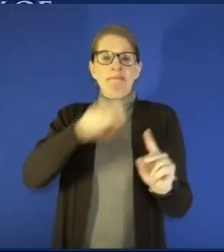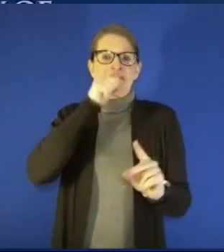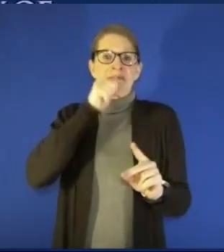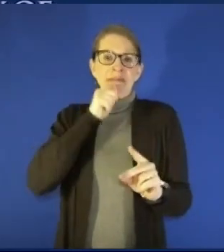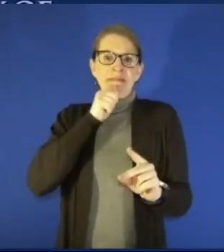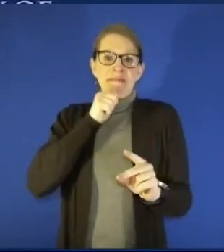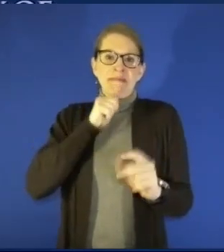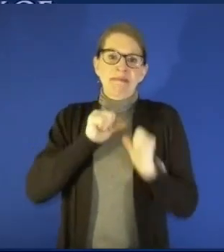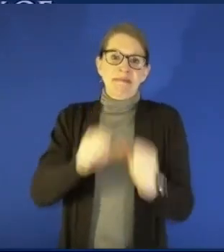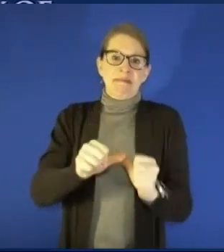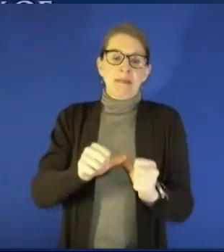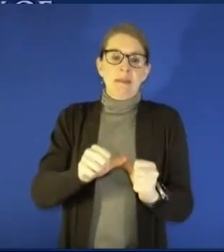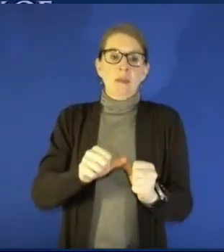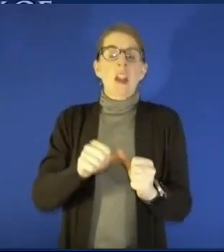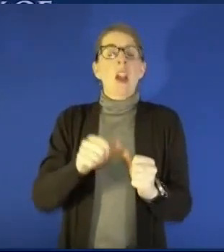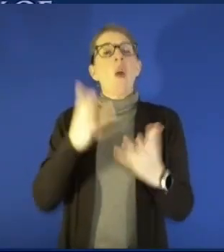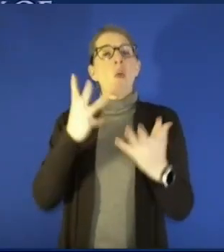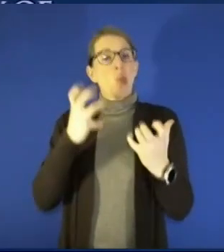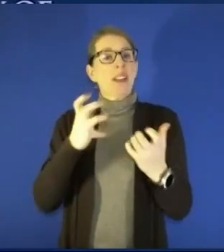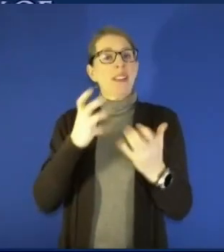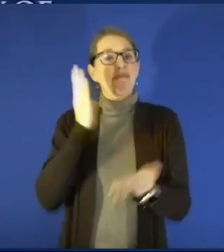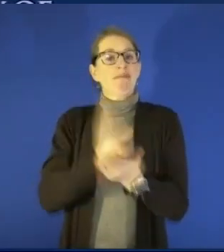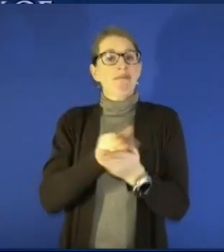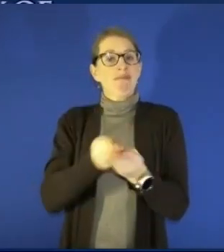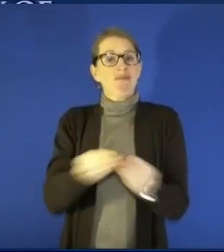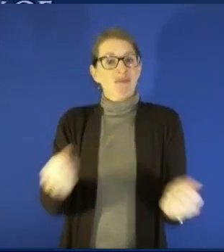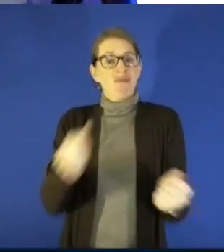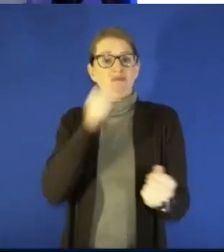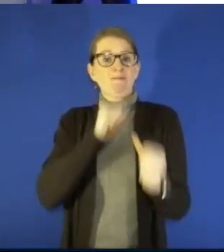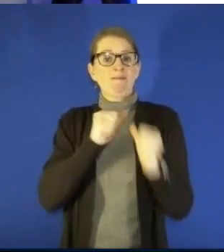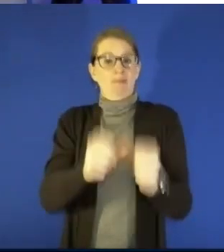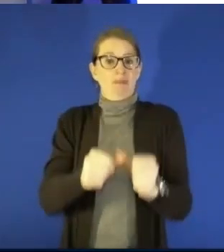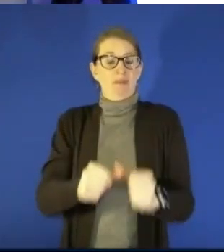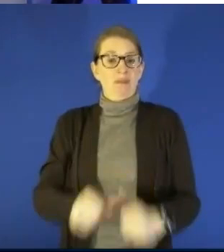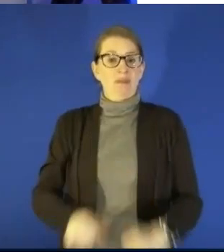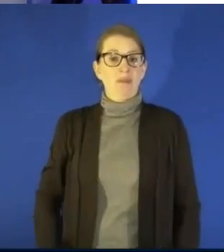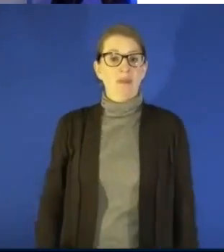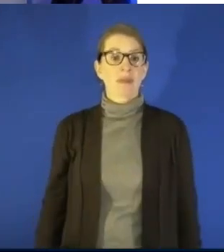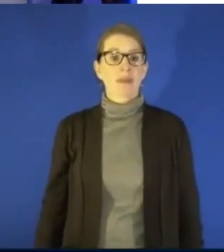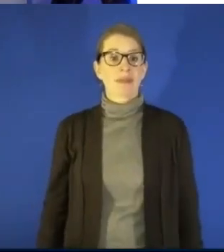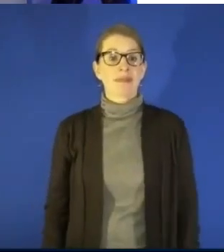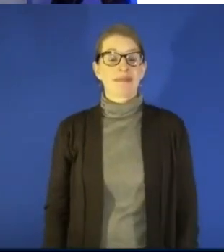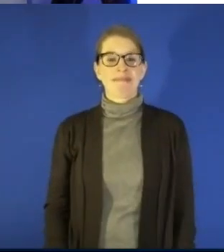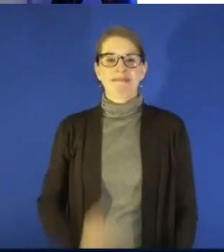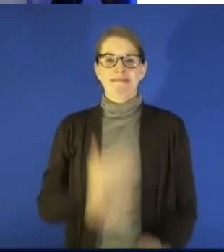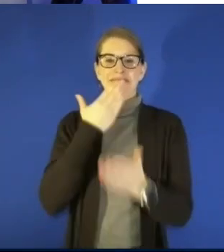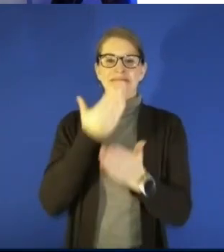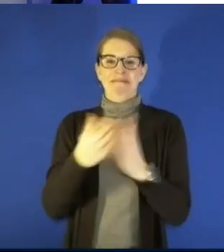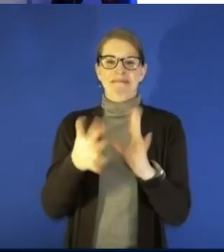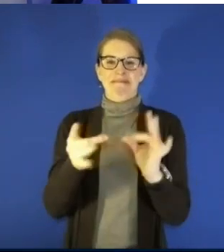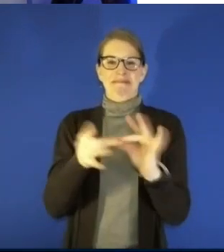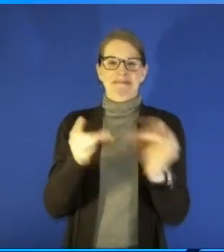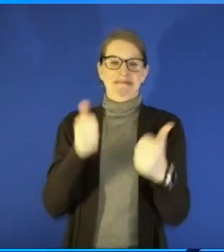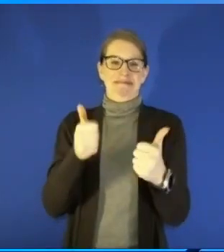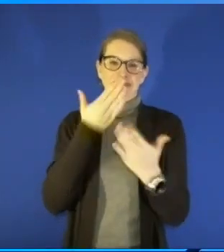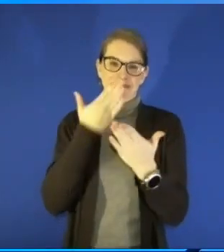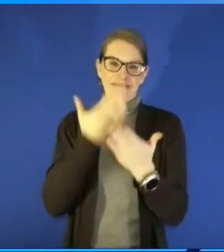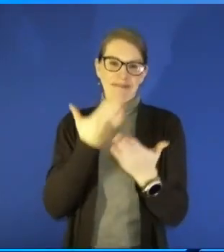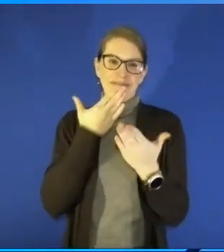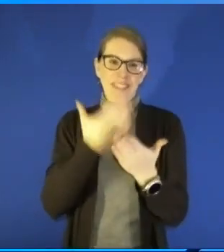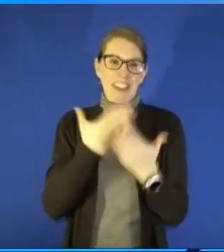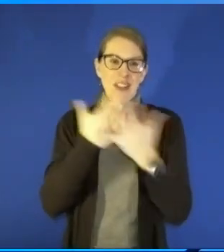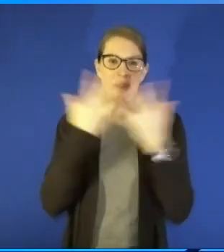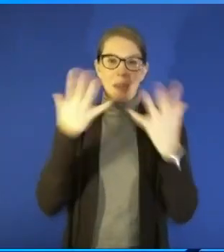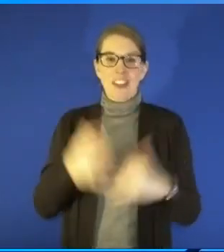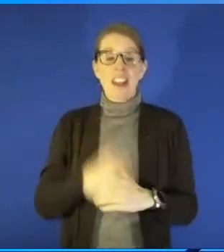end this suffering because we want to put COVID back in its place. Well said, Dr. Stites. Thank you so much. All right, and thank you